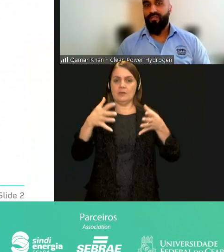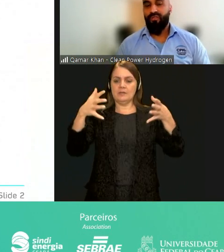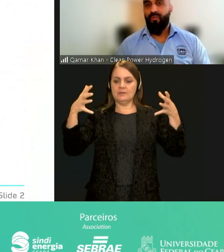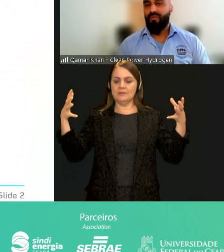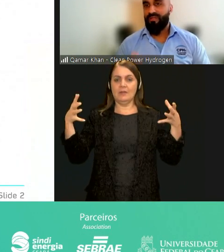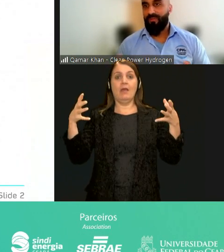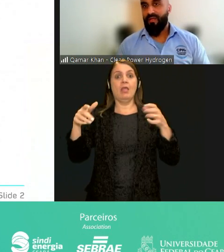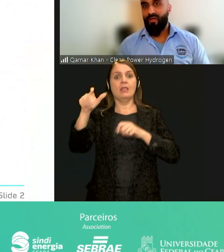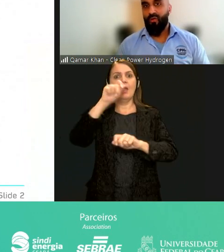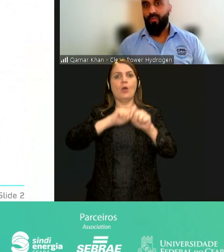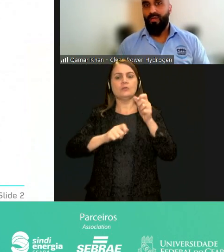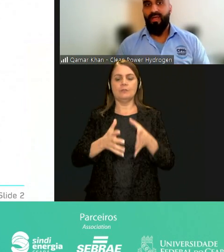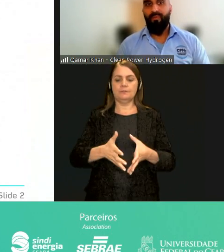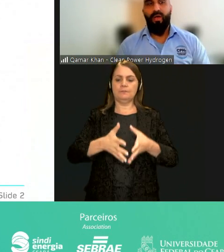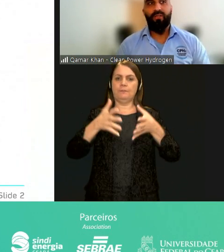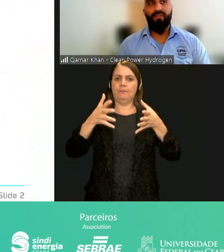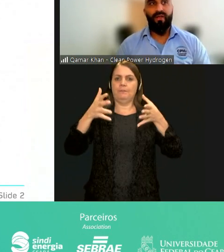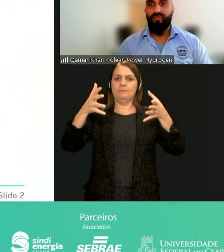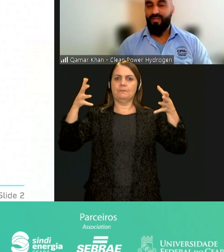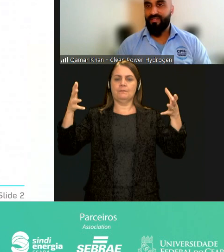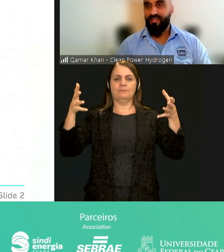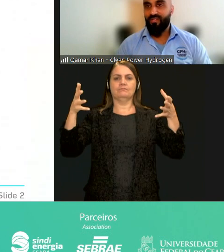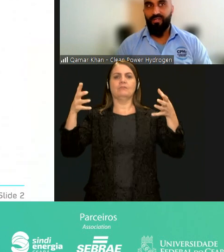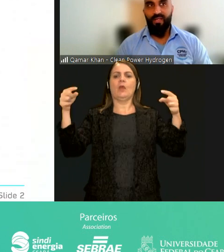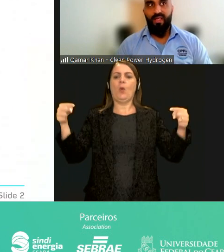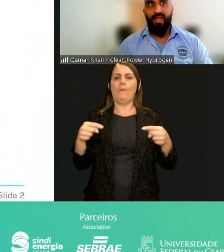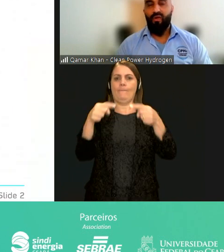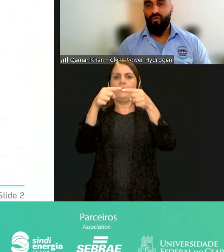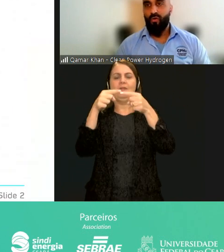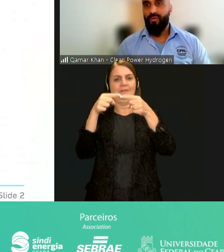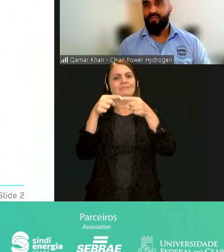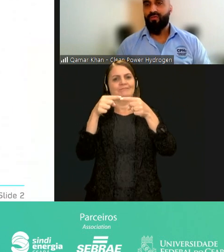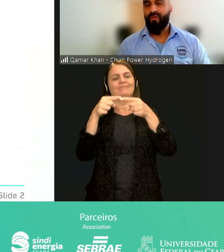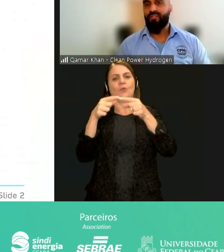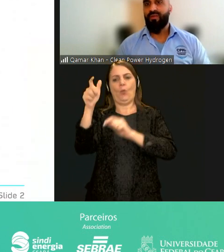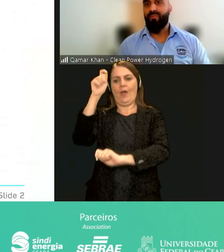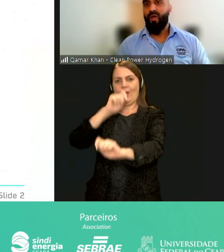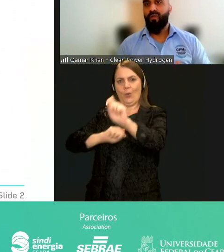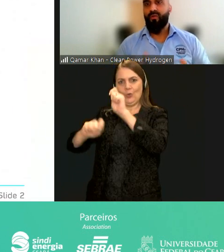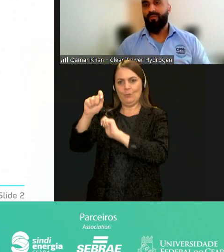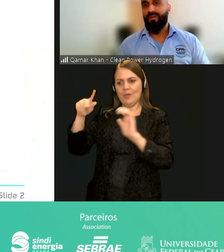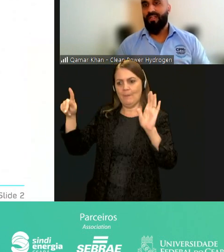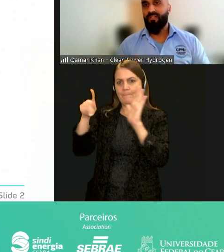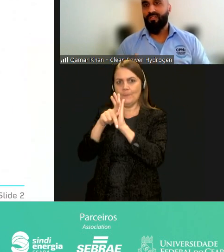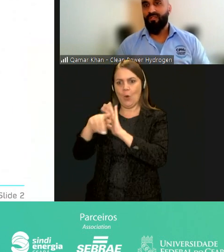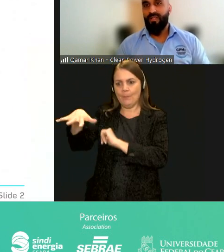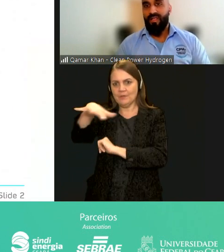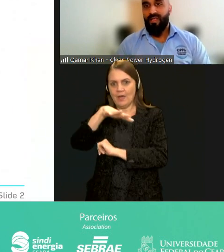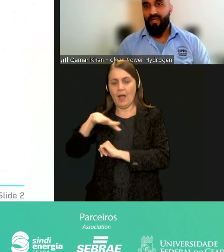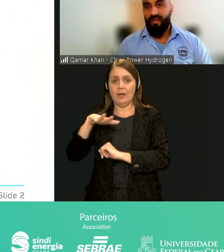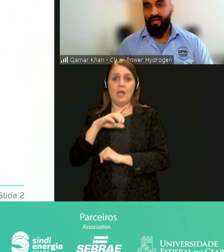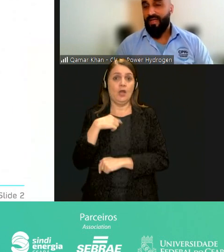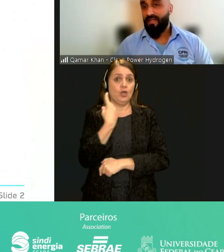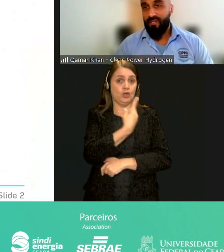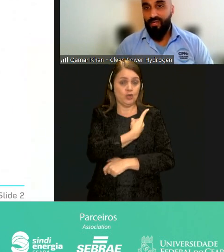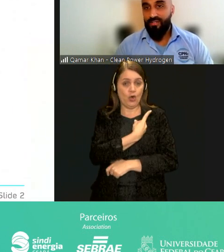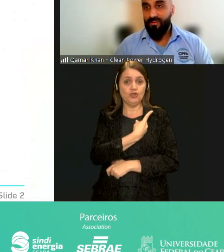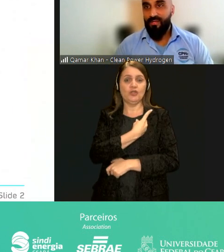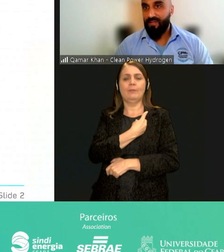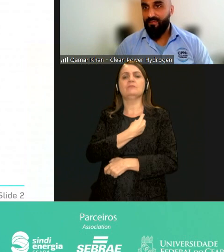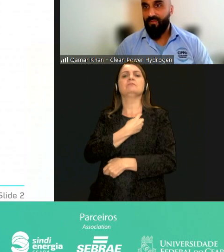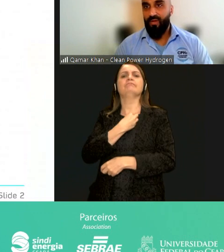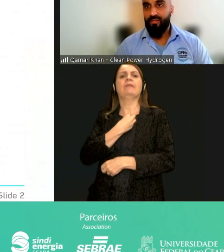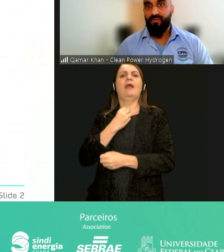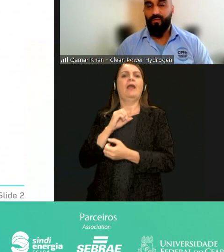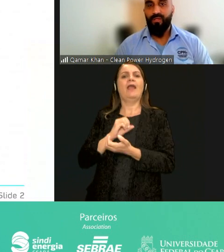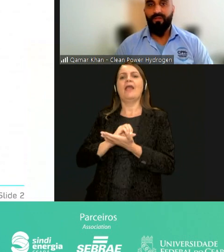into Europe, we're supplying globally, and part of our transition and growth is to actually partner with potential clients, customers in